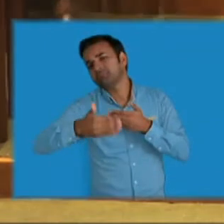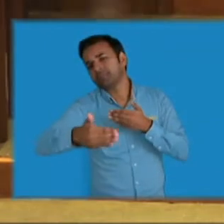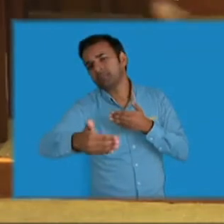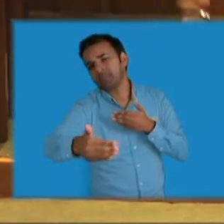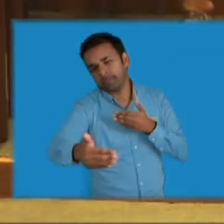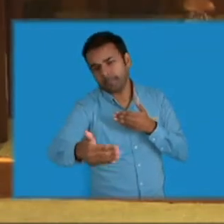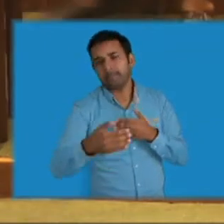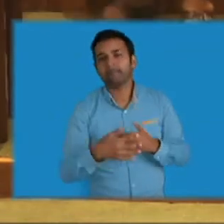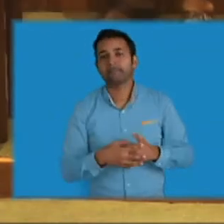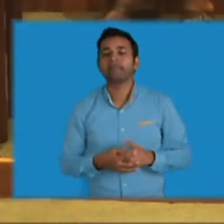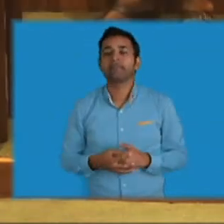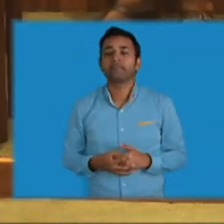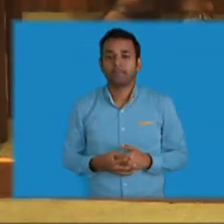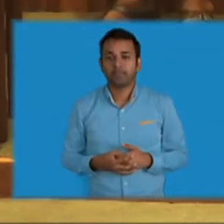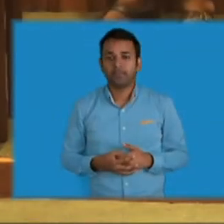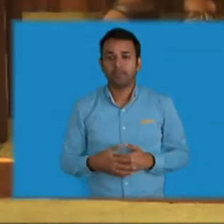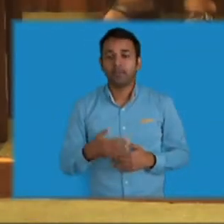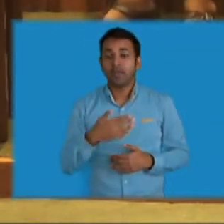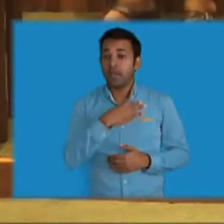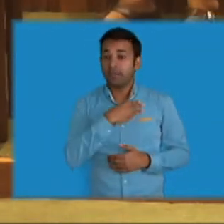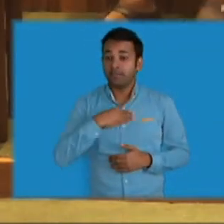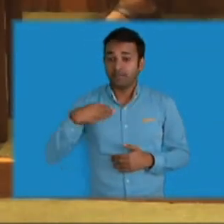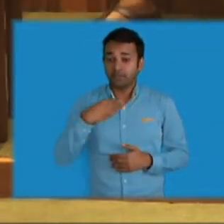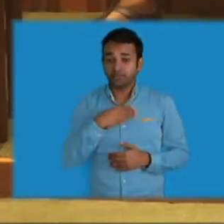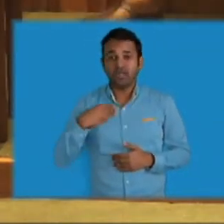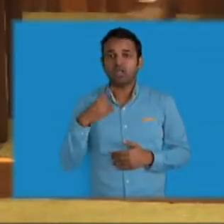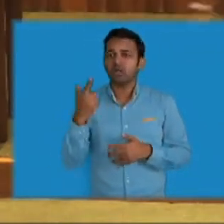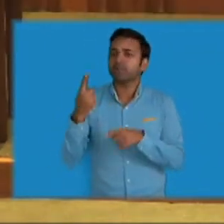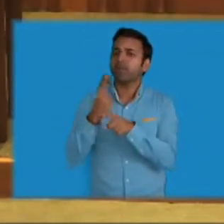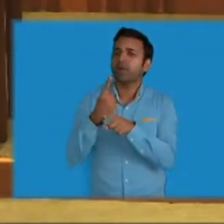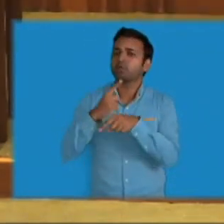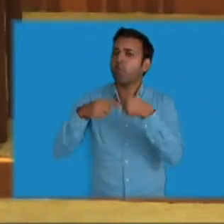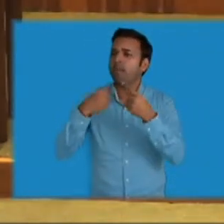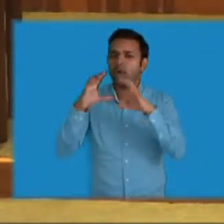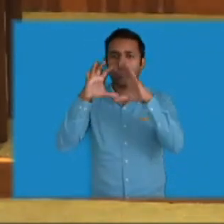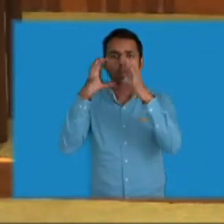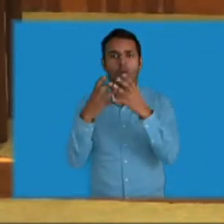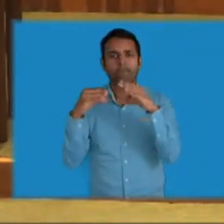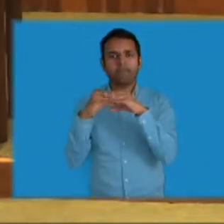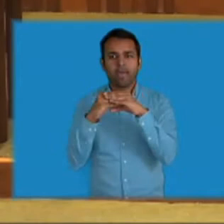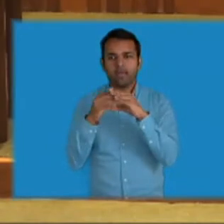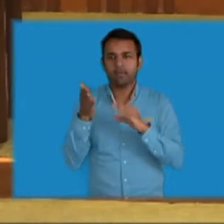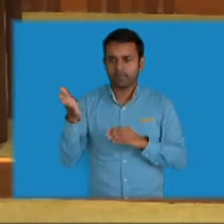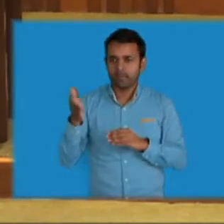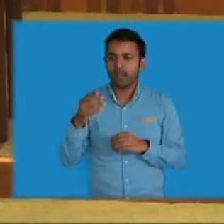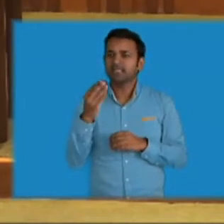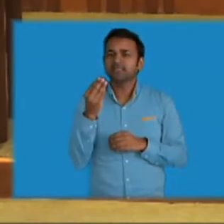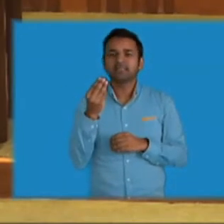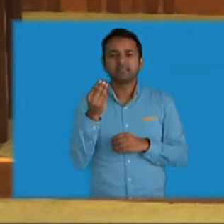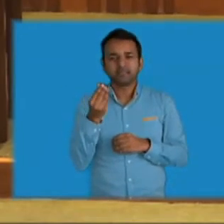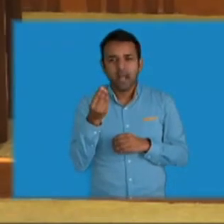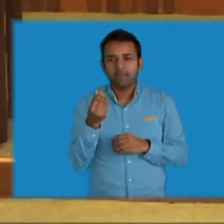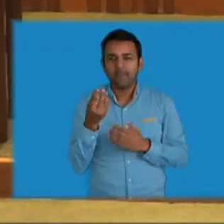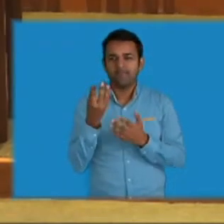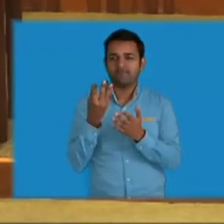out, he made reference to the World Bank and some of the funding for the